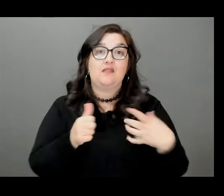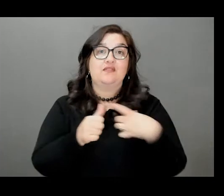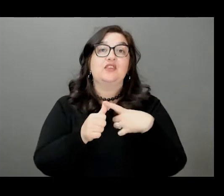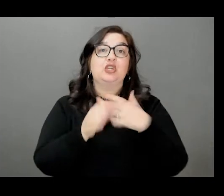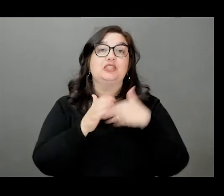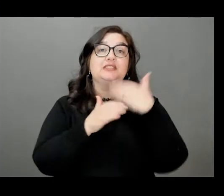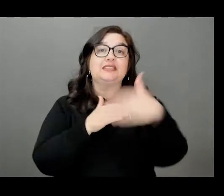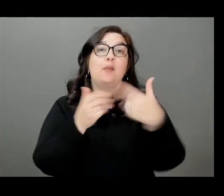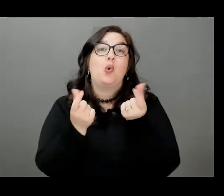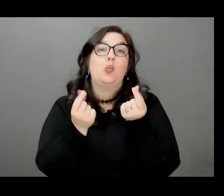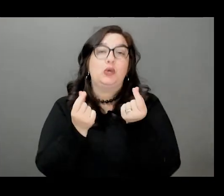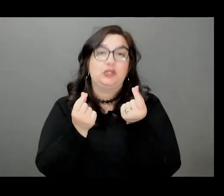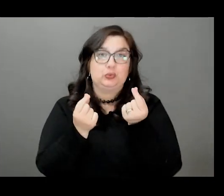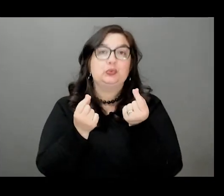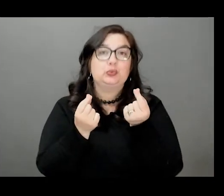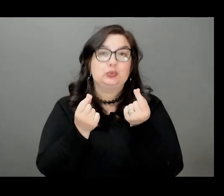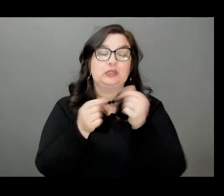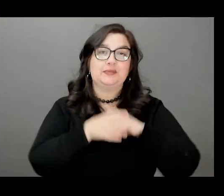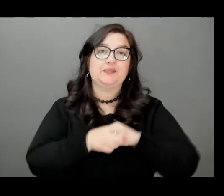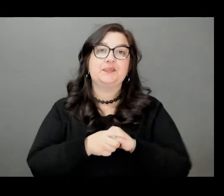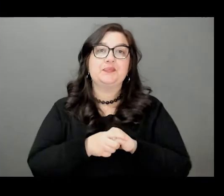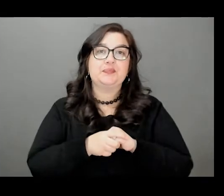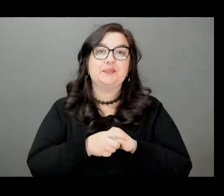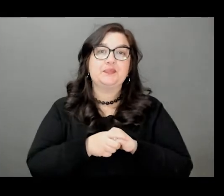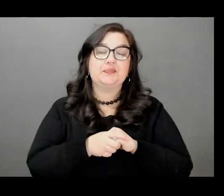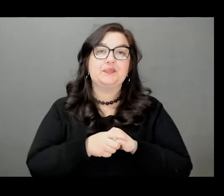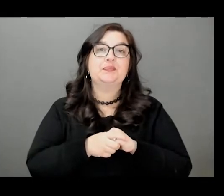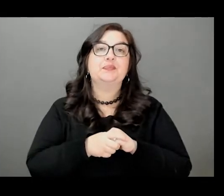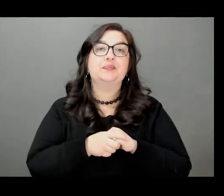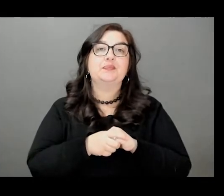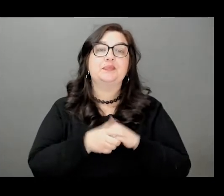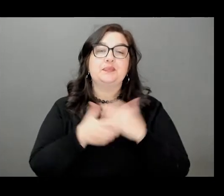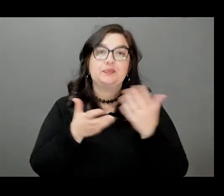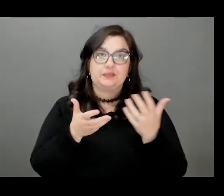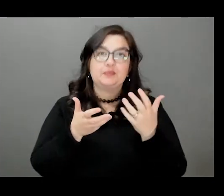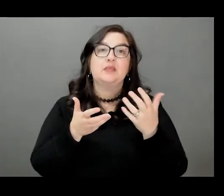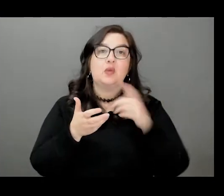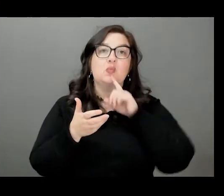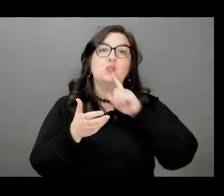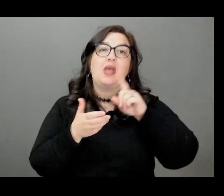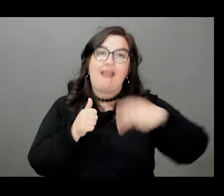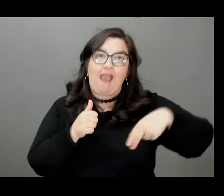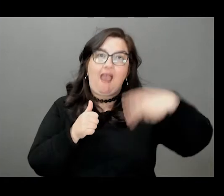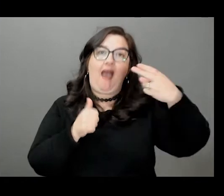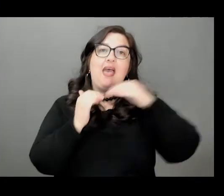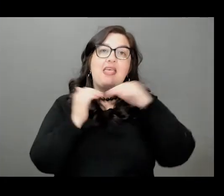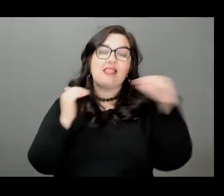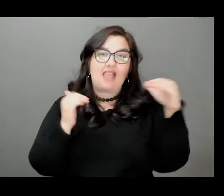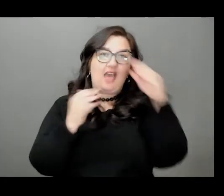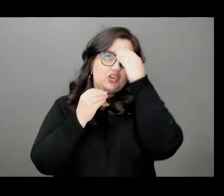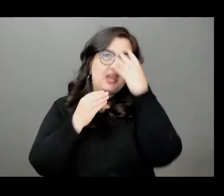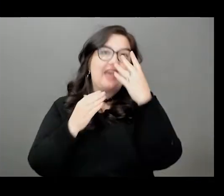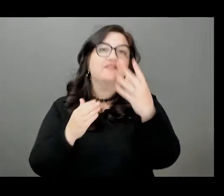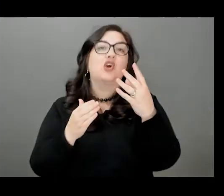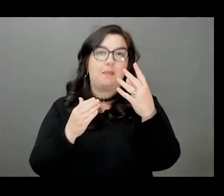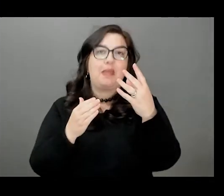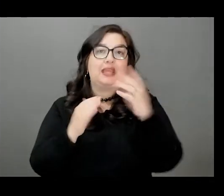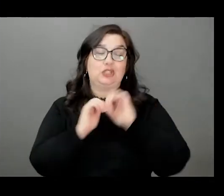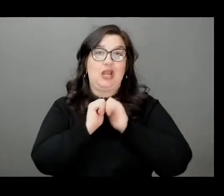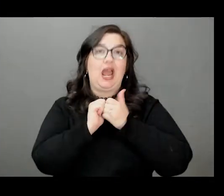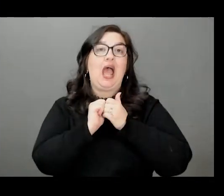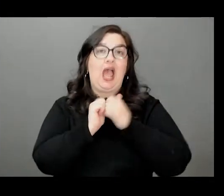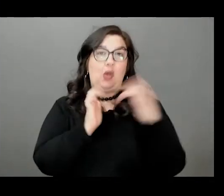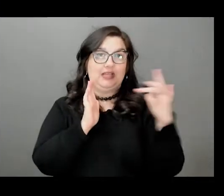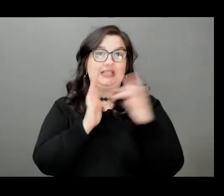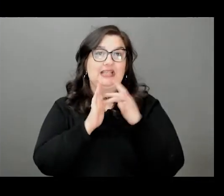as a customer, right, or our customers, basically, the first step is for them to kind of do or submit a